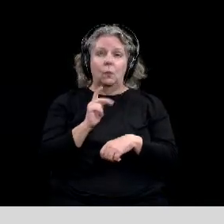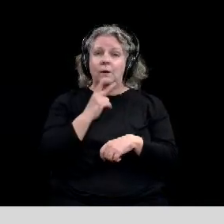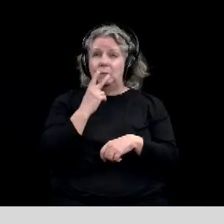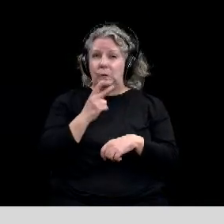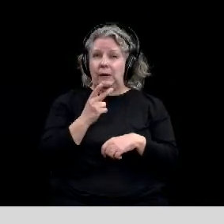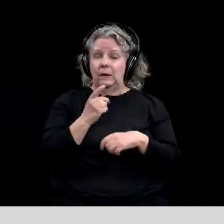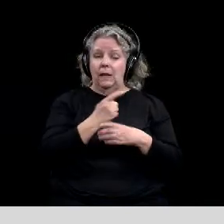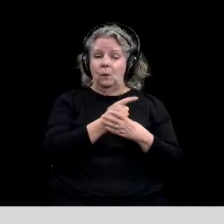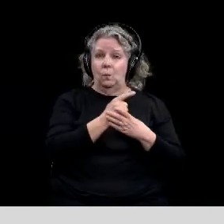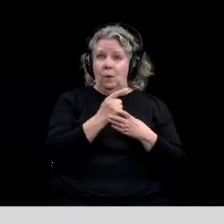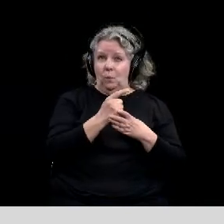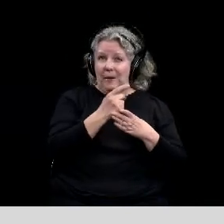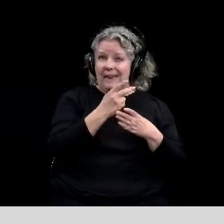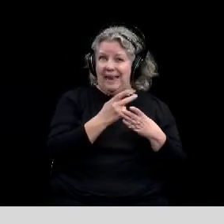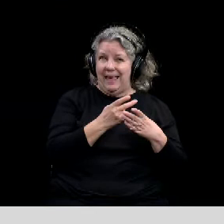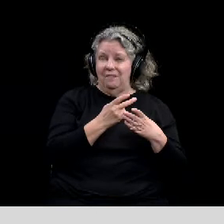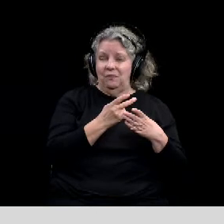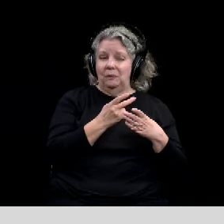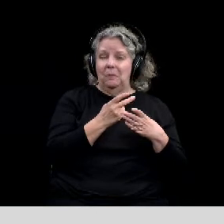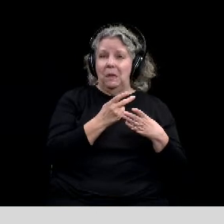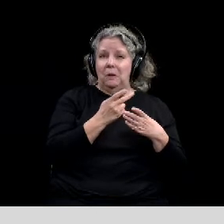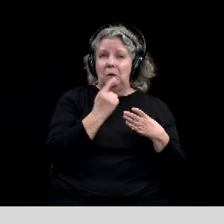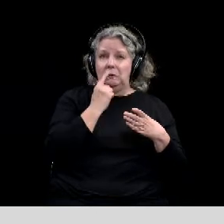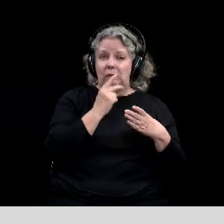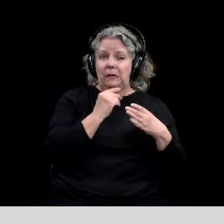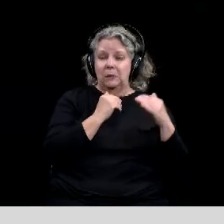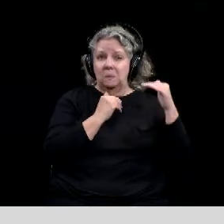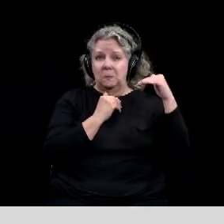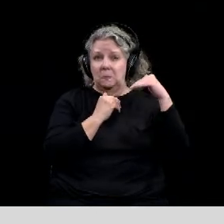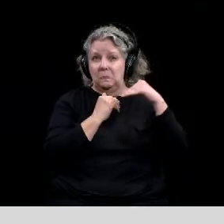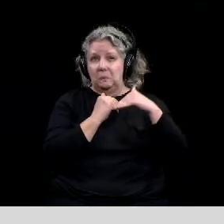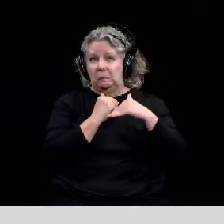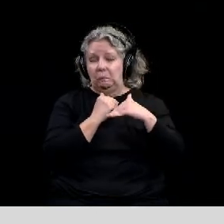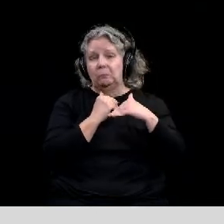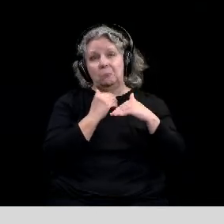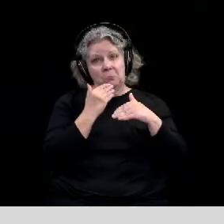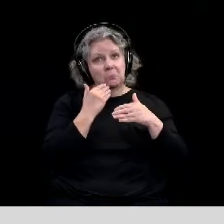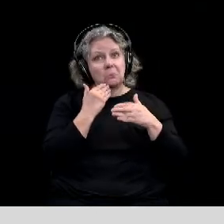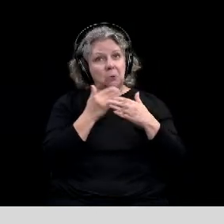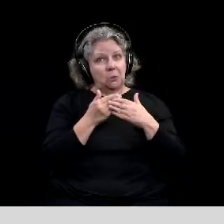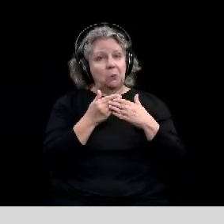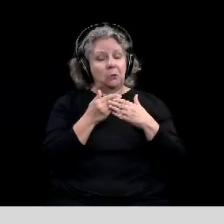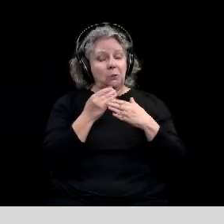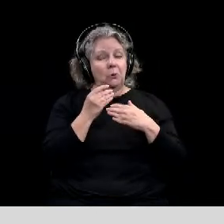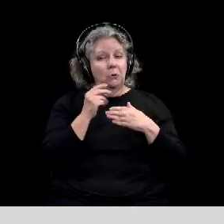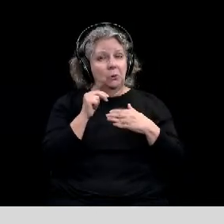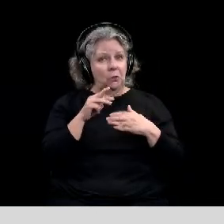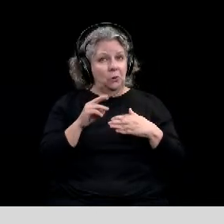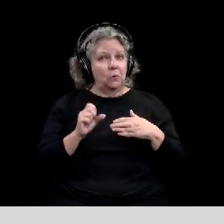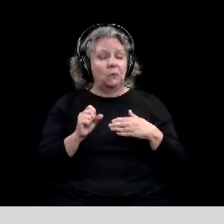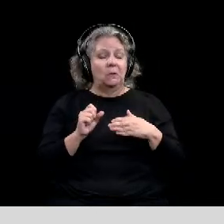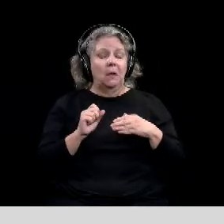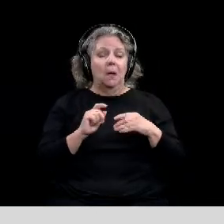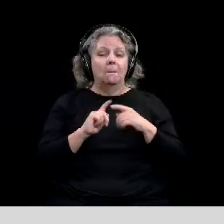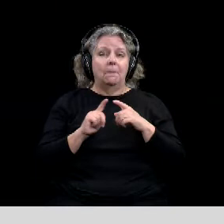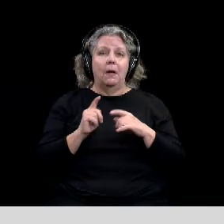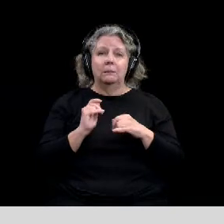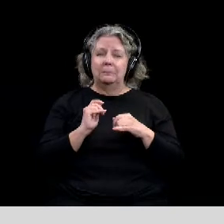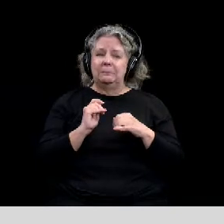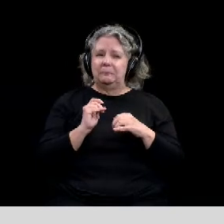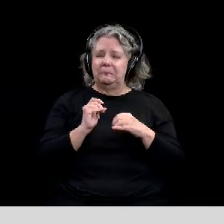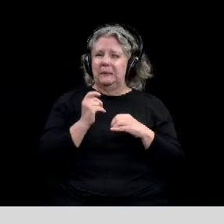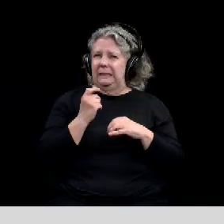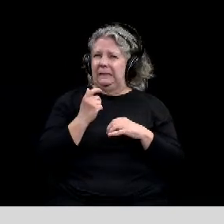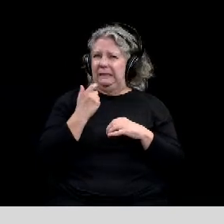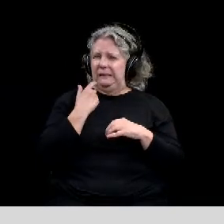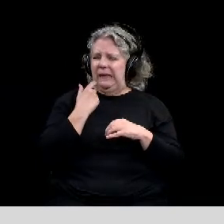is, again, good news. Although even in the last couple of days, the numbers have kind of begun to